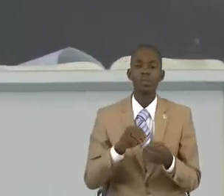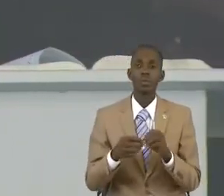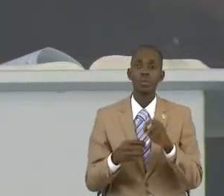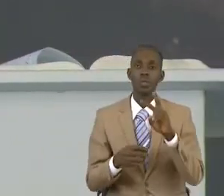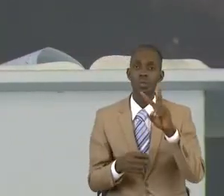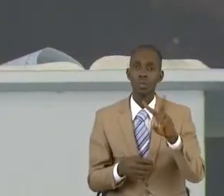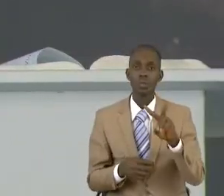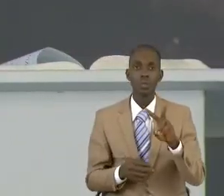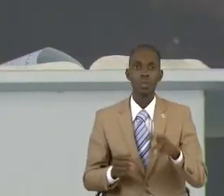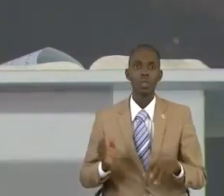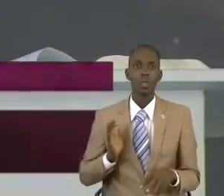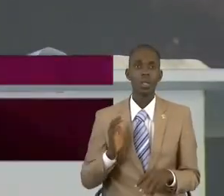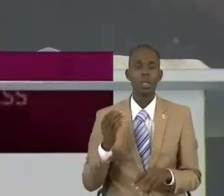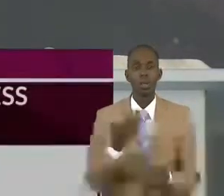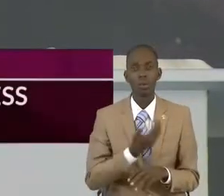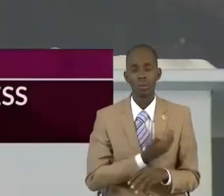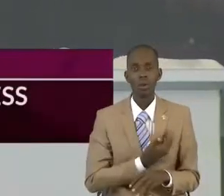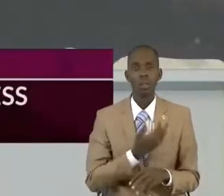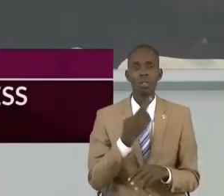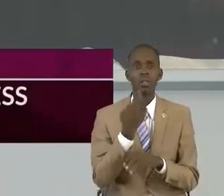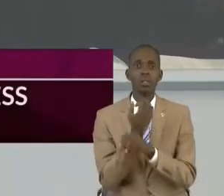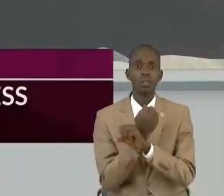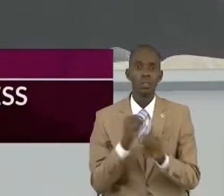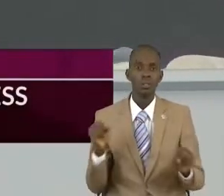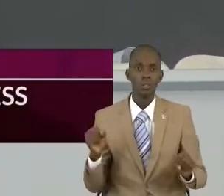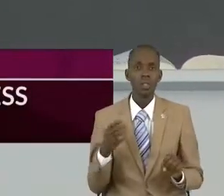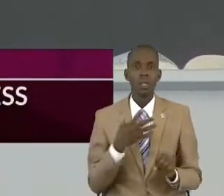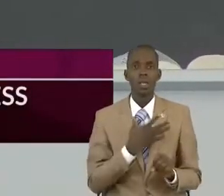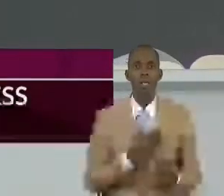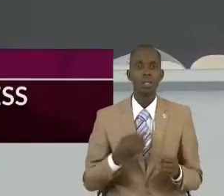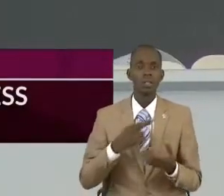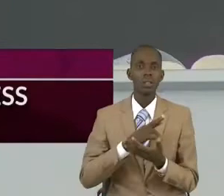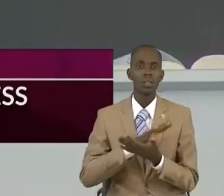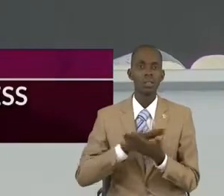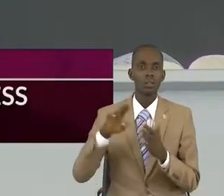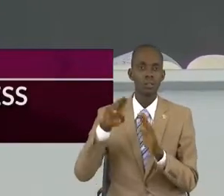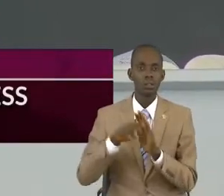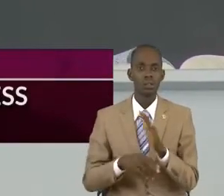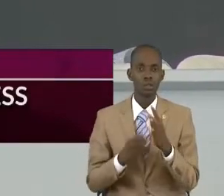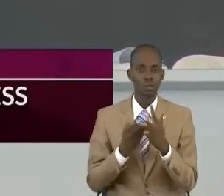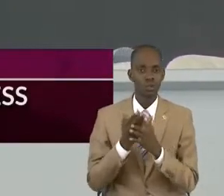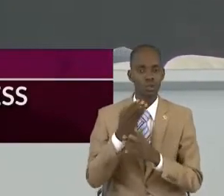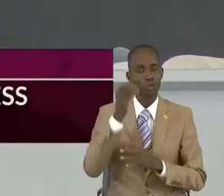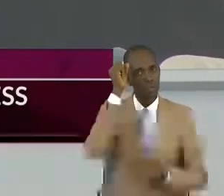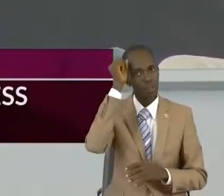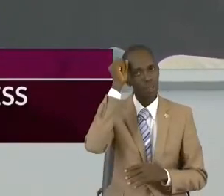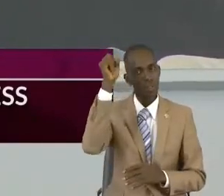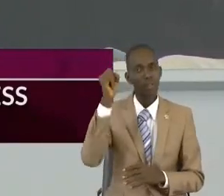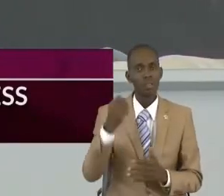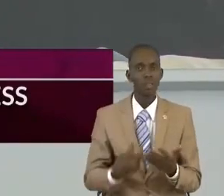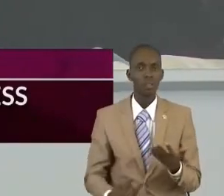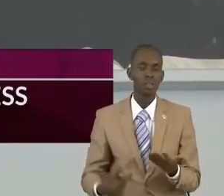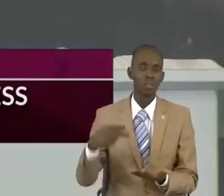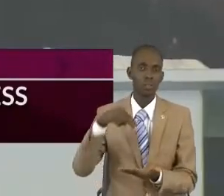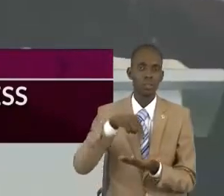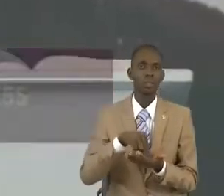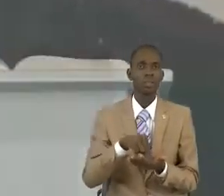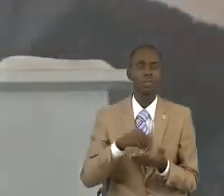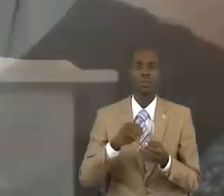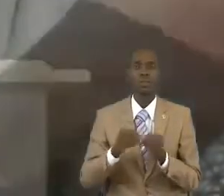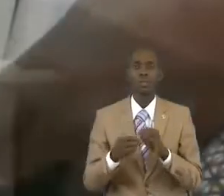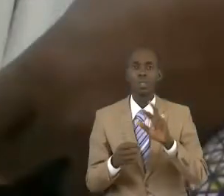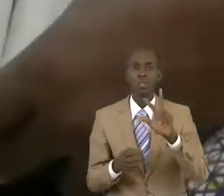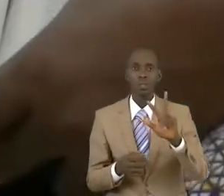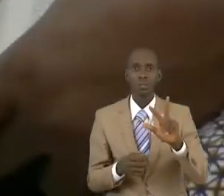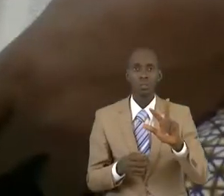our redemption and righteousness through his resurrection. Number three,